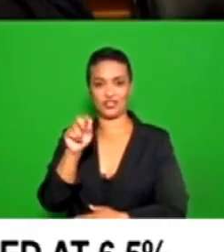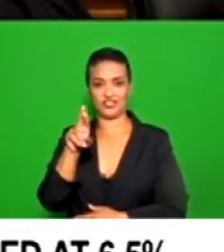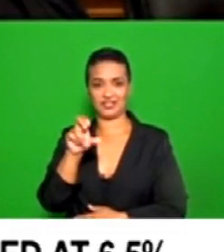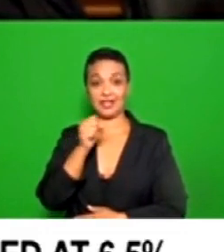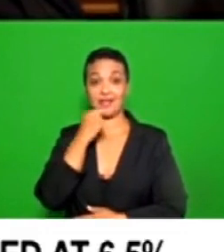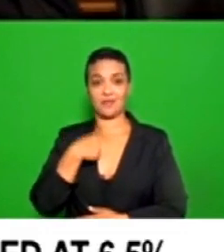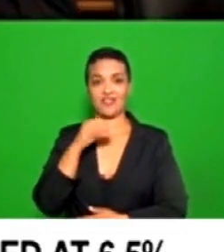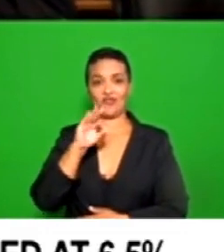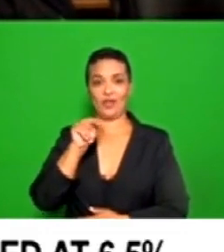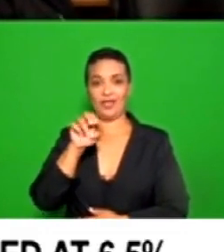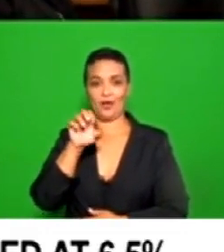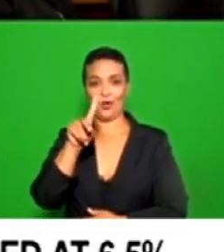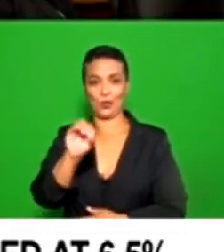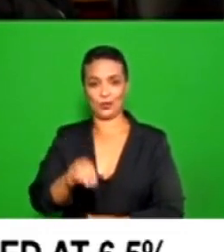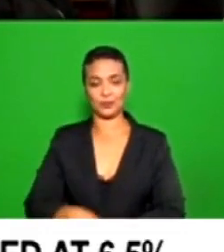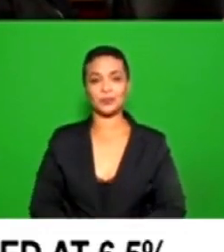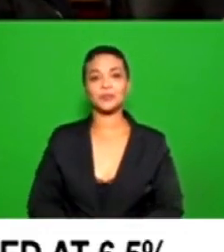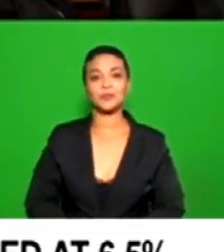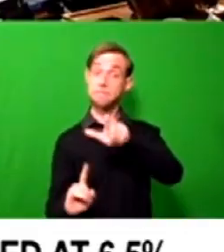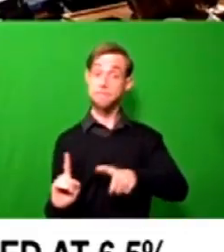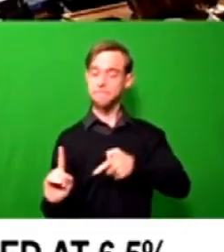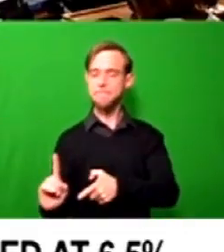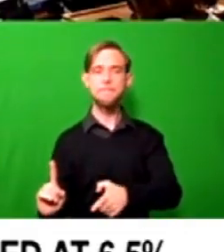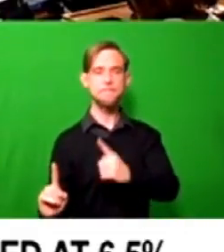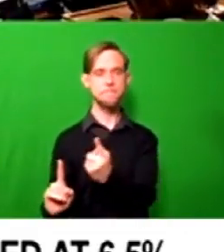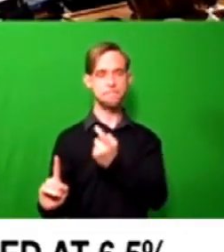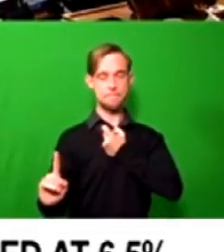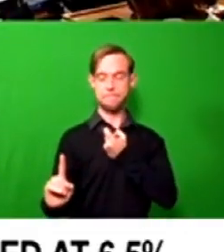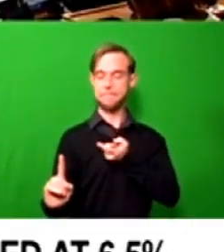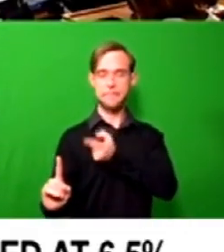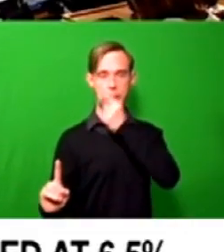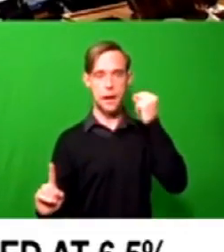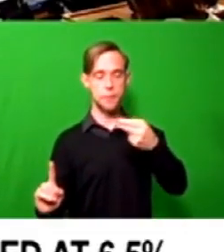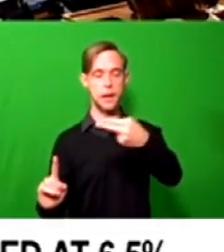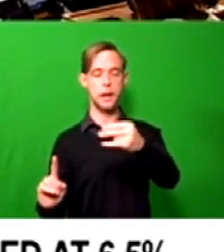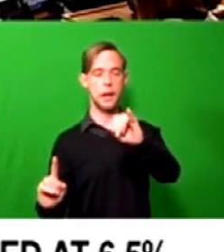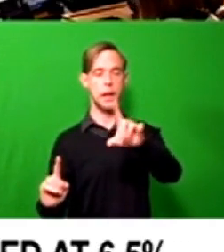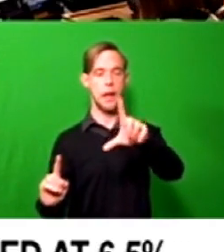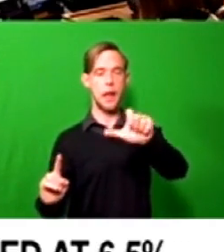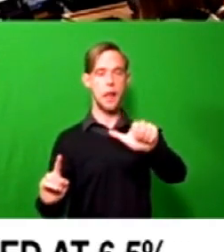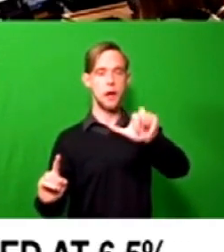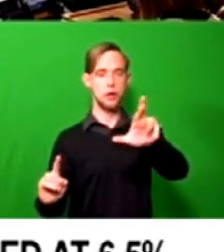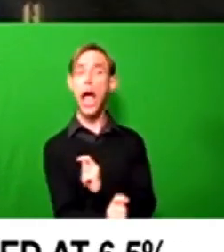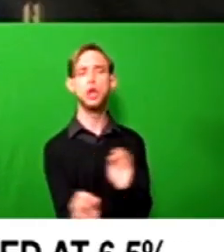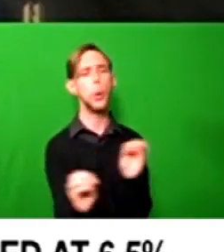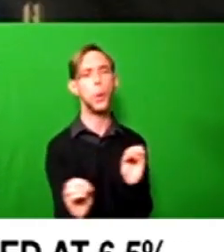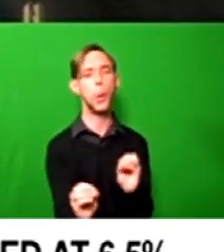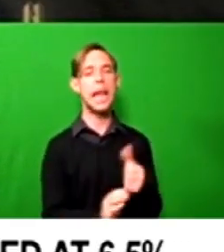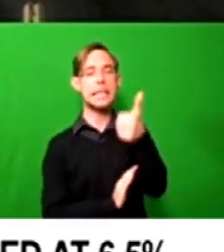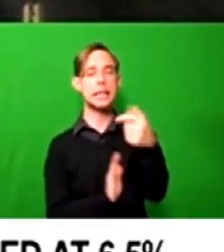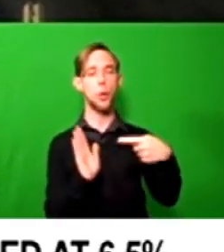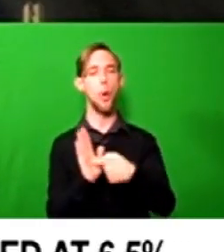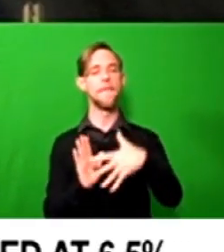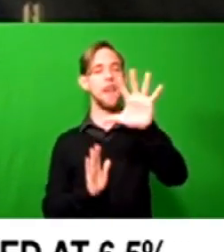see inflation expectations anchored closer to the midpoint of the inflation target range on a sustained basis.